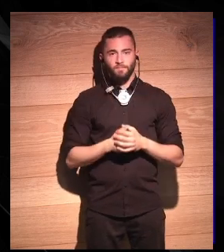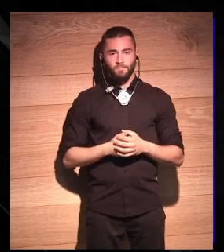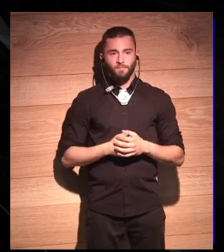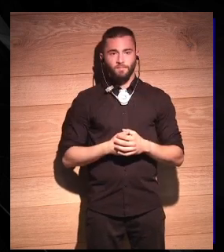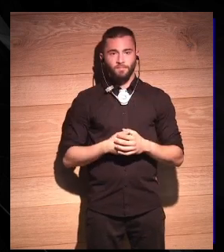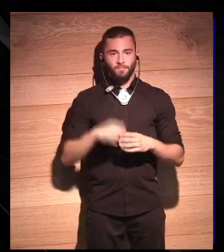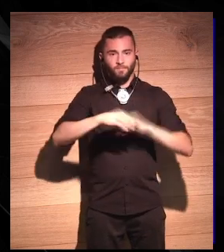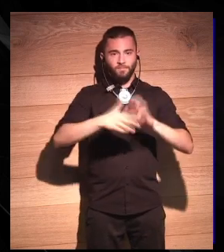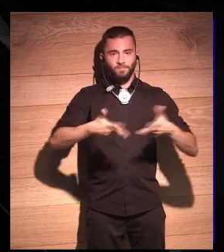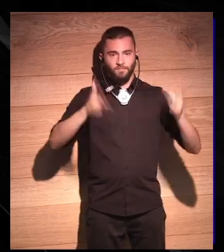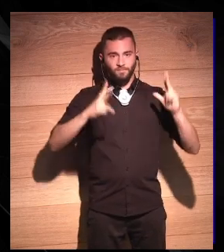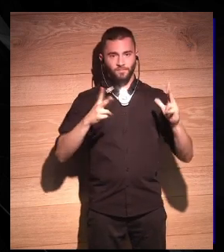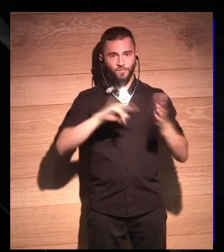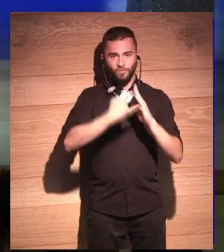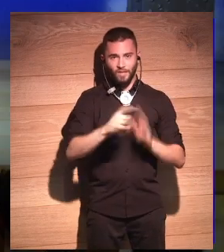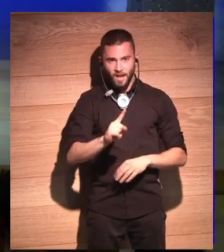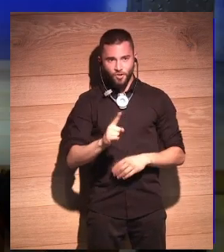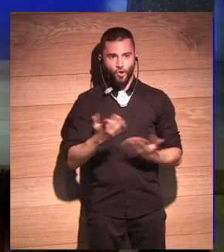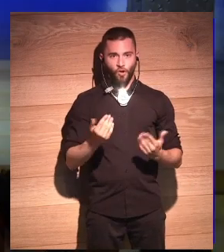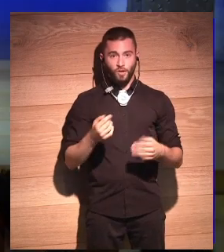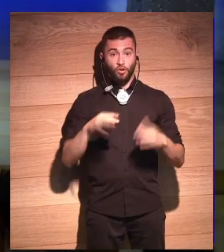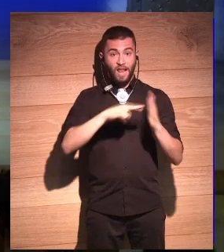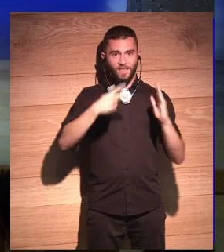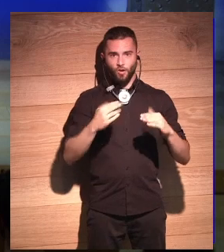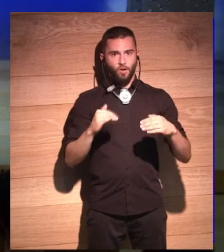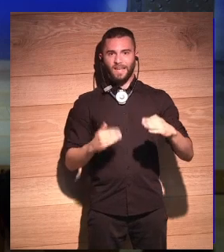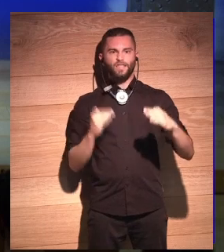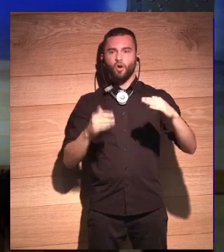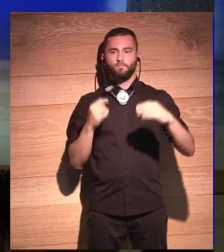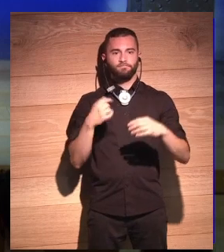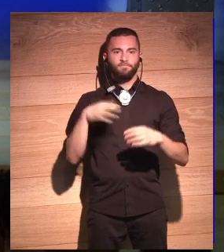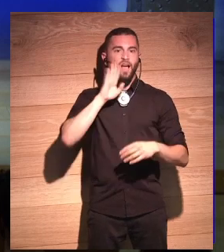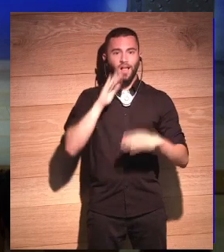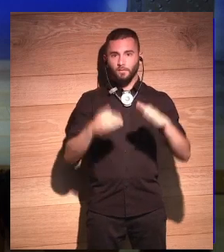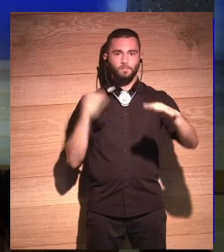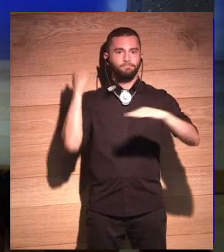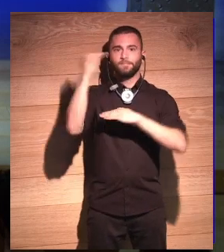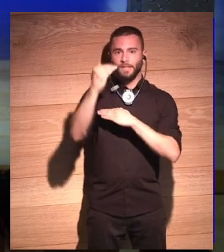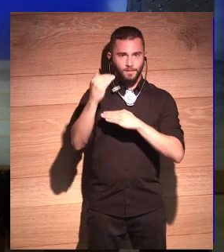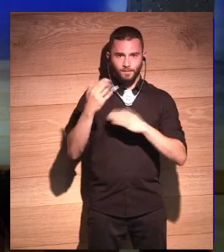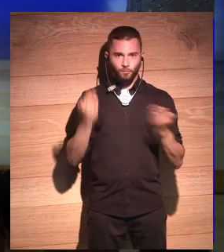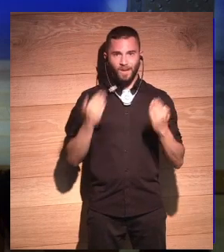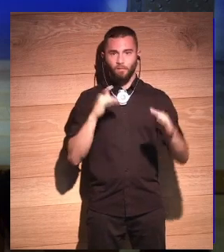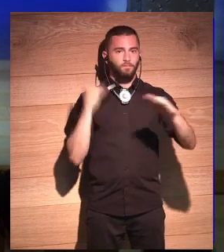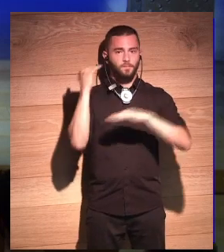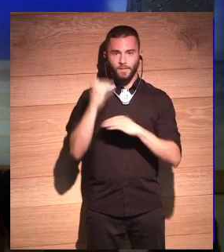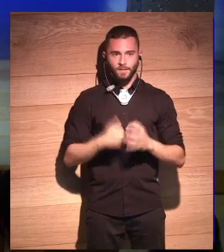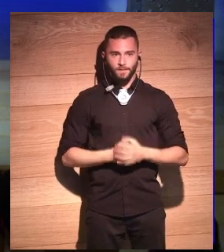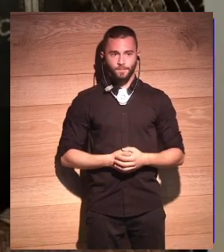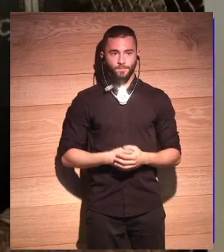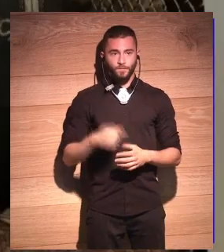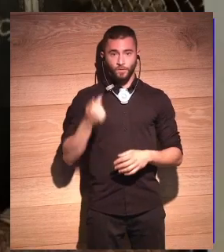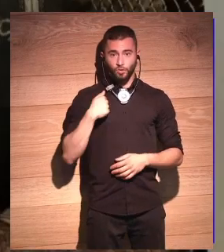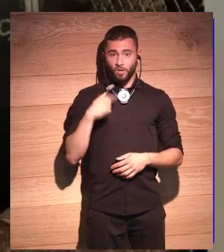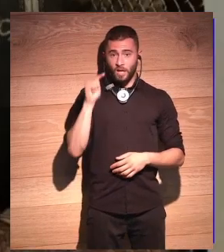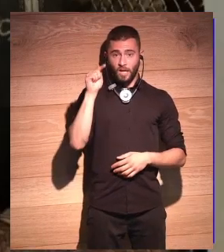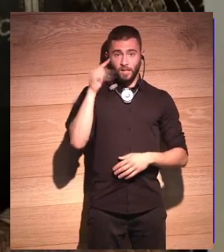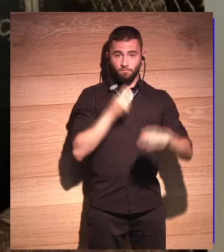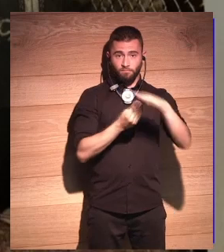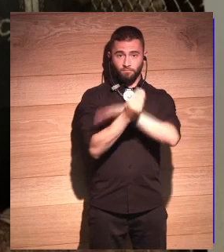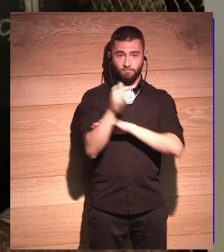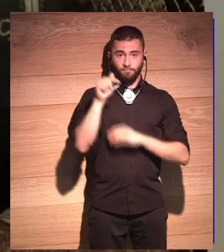beyond the pale of this technology. But this is where I come from. I was born on this